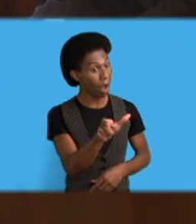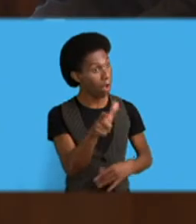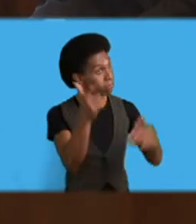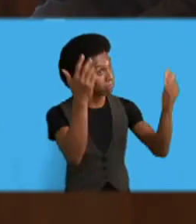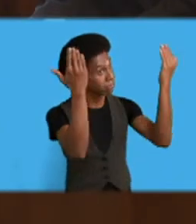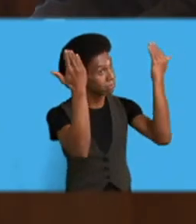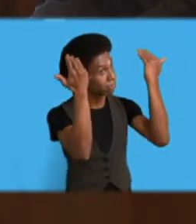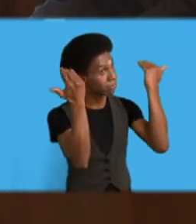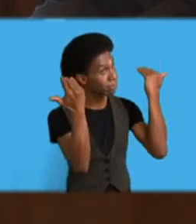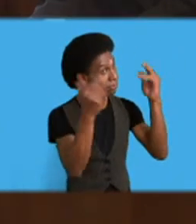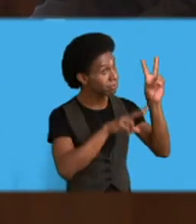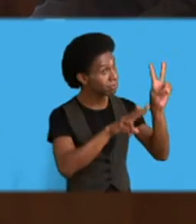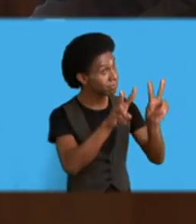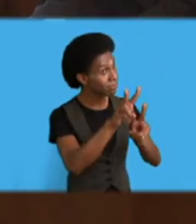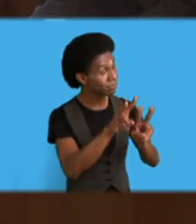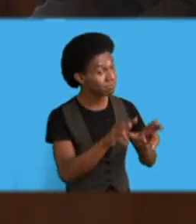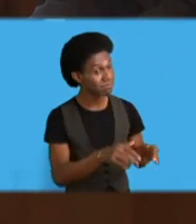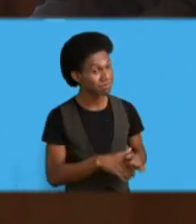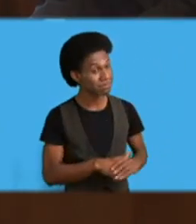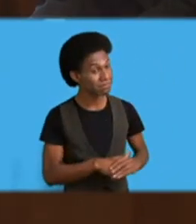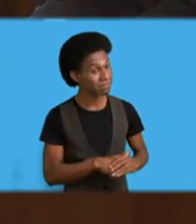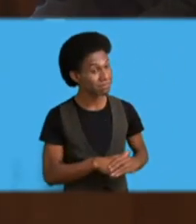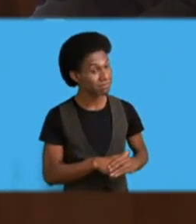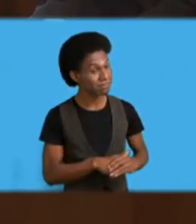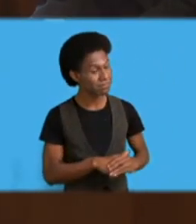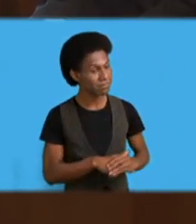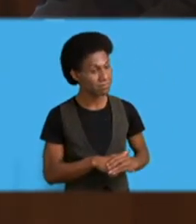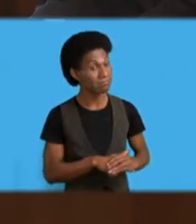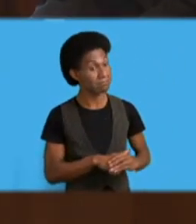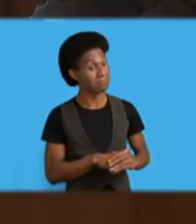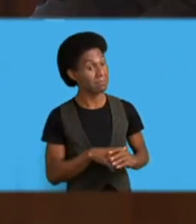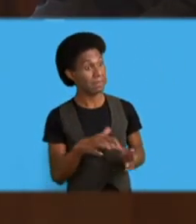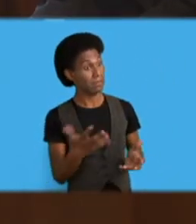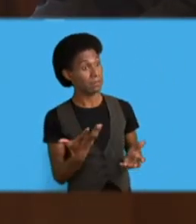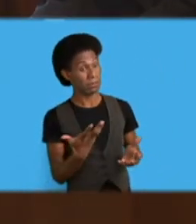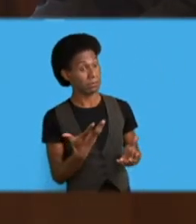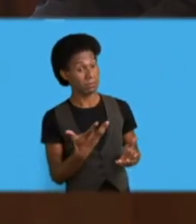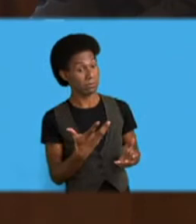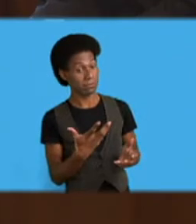speaking, Honourable Deputy Speaker, crap is not parliamentary language.